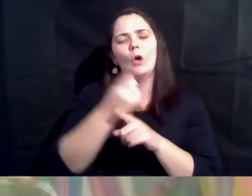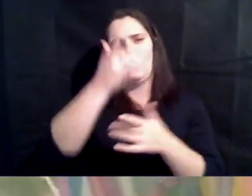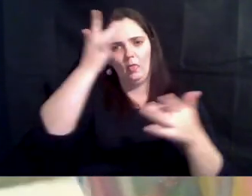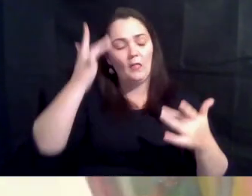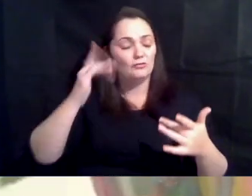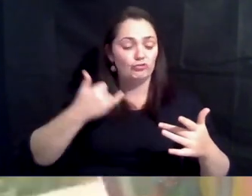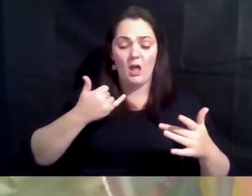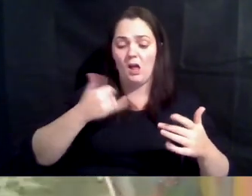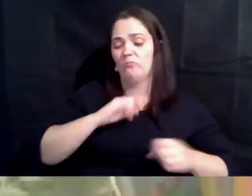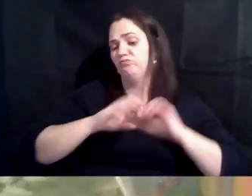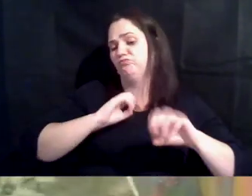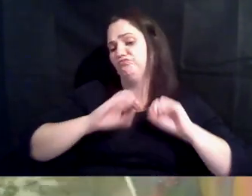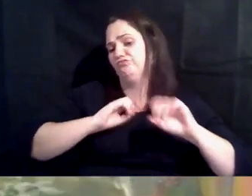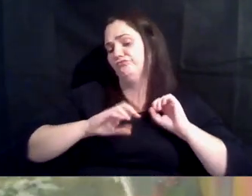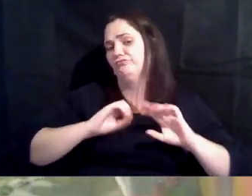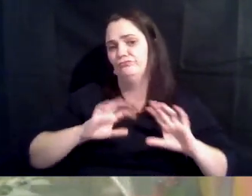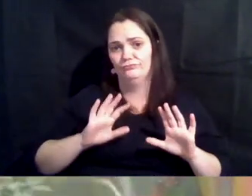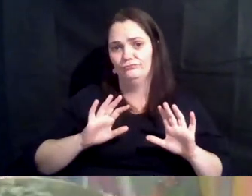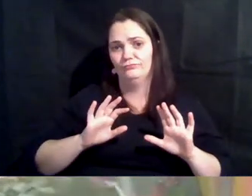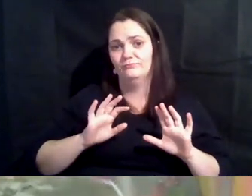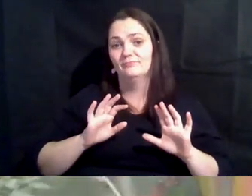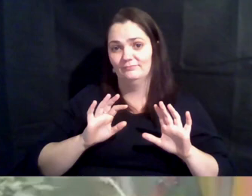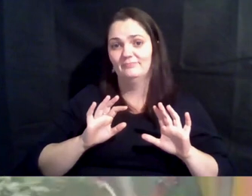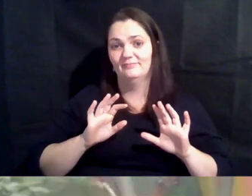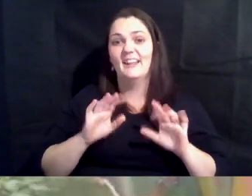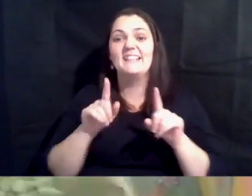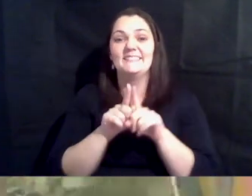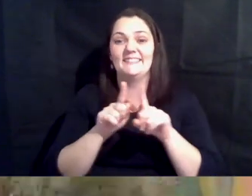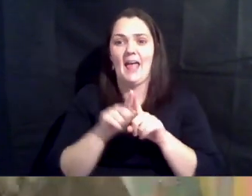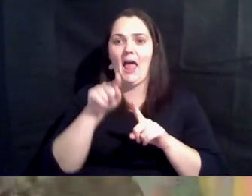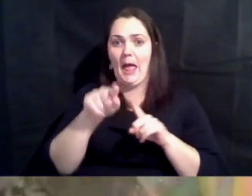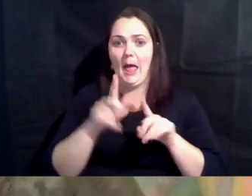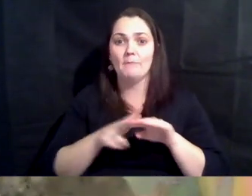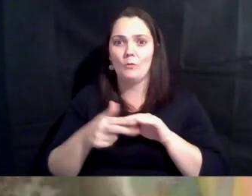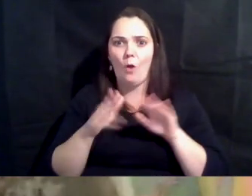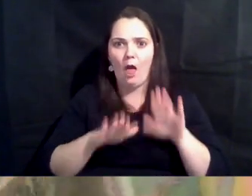poetry where you cut out the little tiny words and then like glue them into place